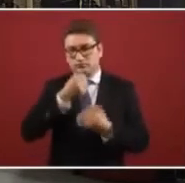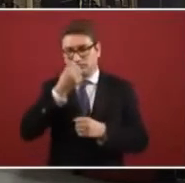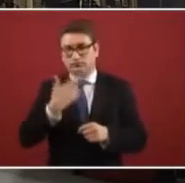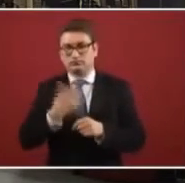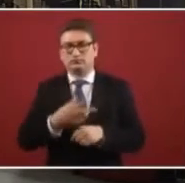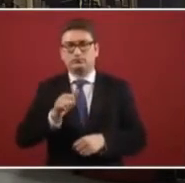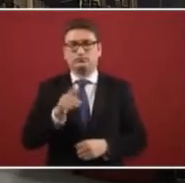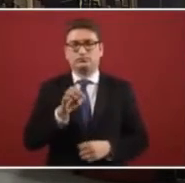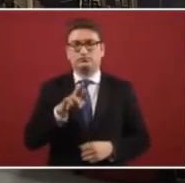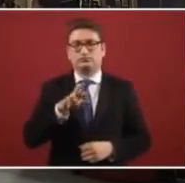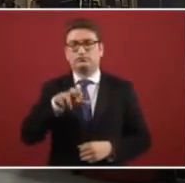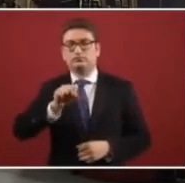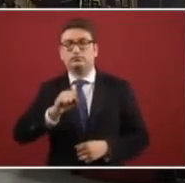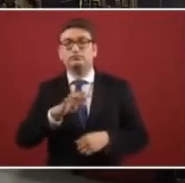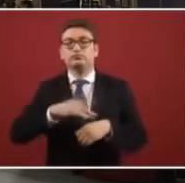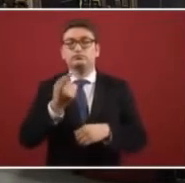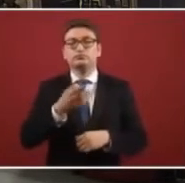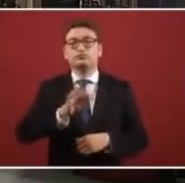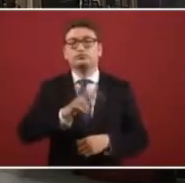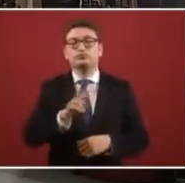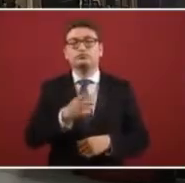So they're asking you,